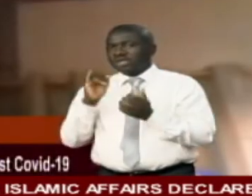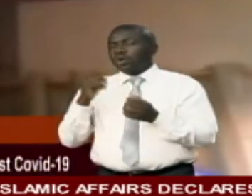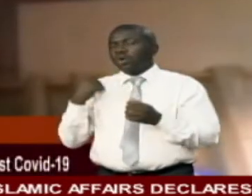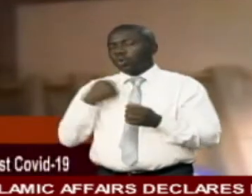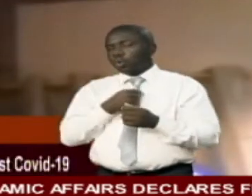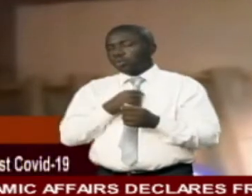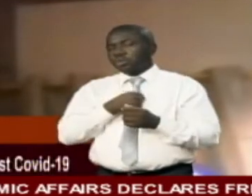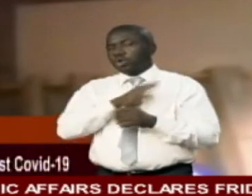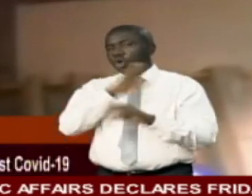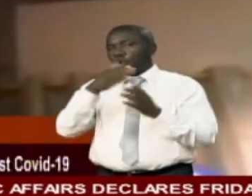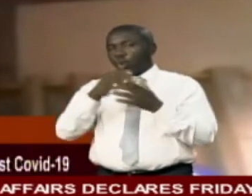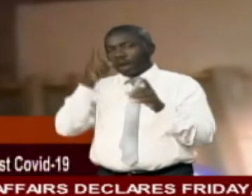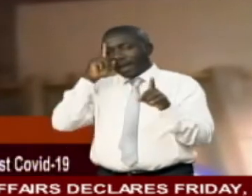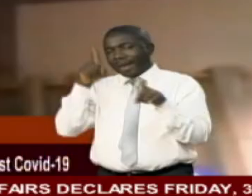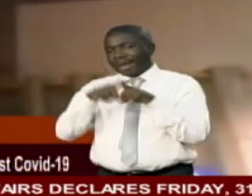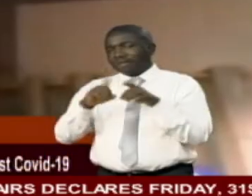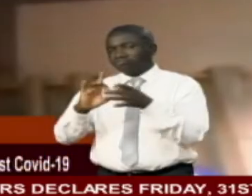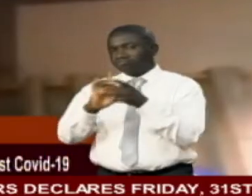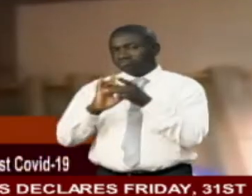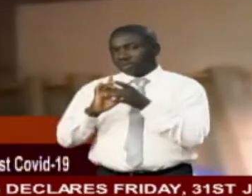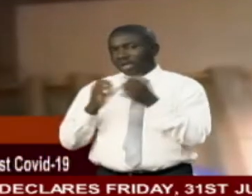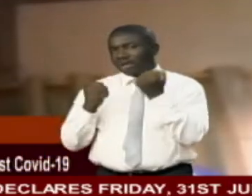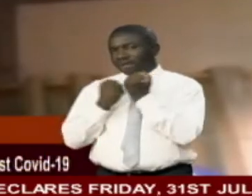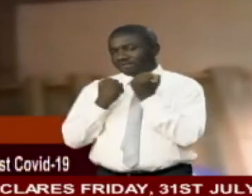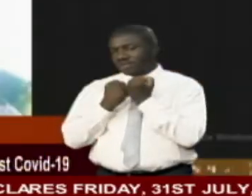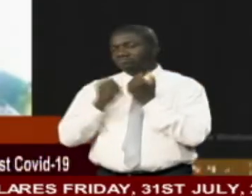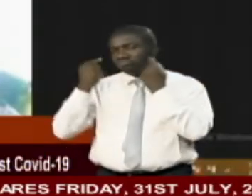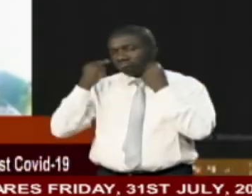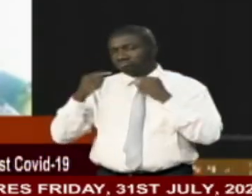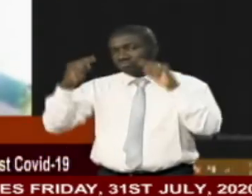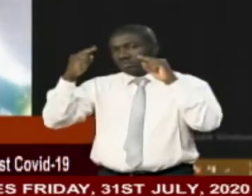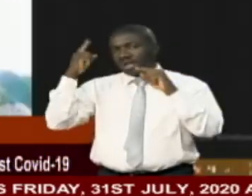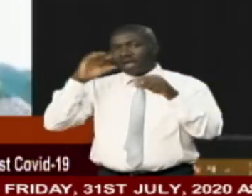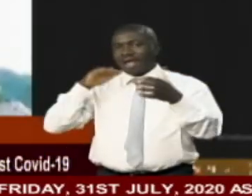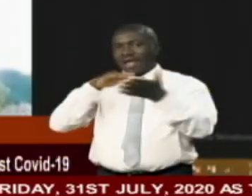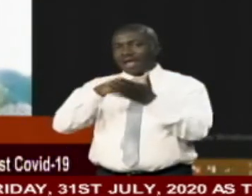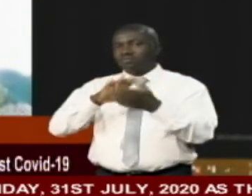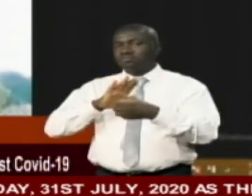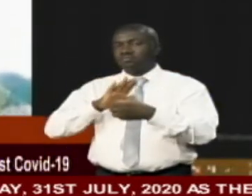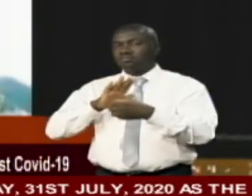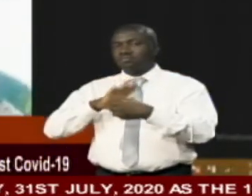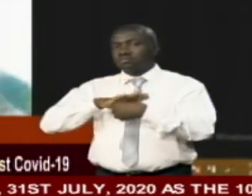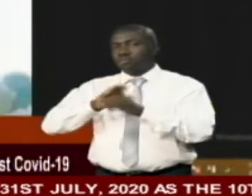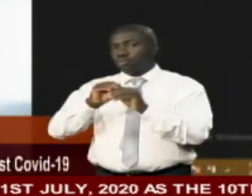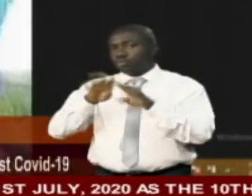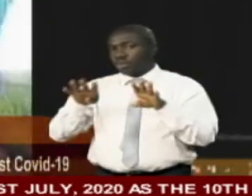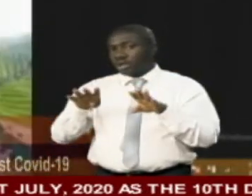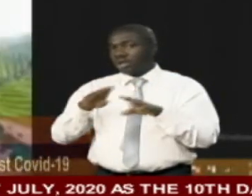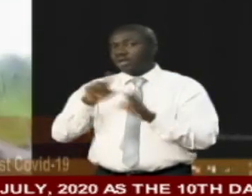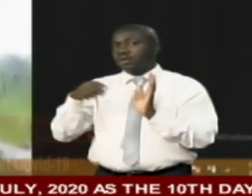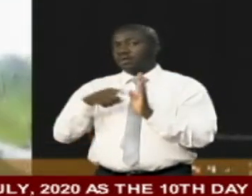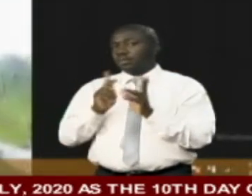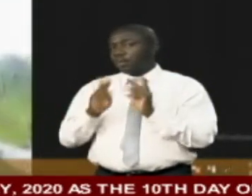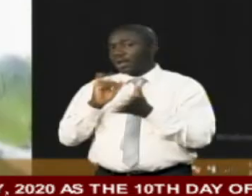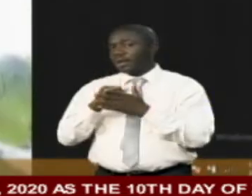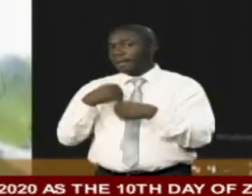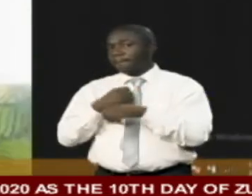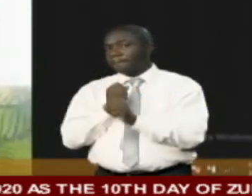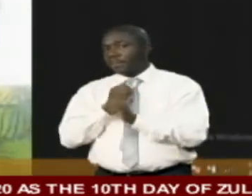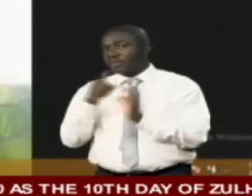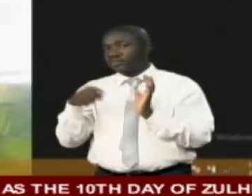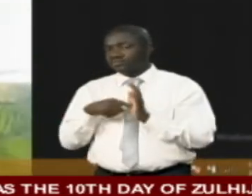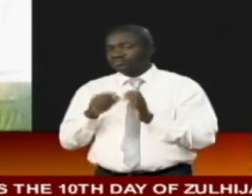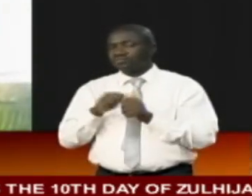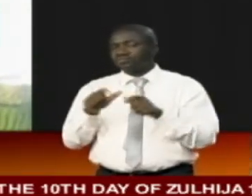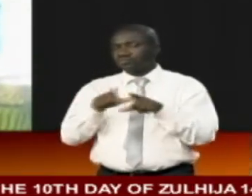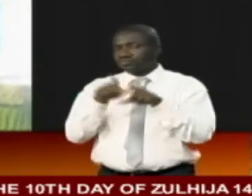holds greater prospect for success against the pandemic. People who made these local products should be approached by ECOWAS